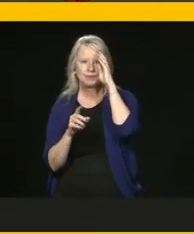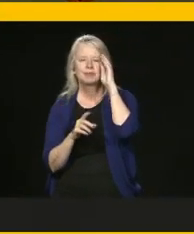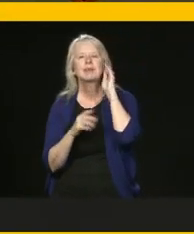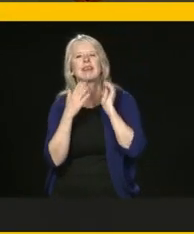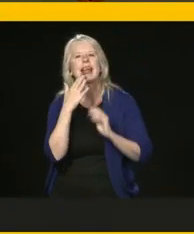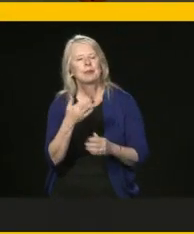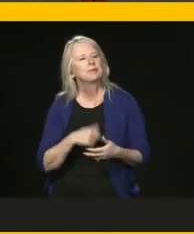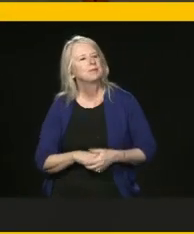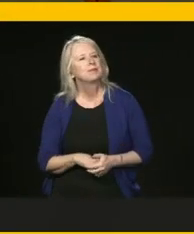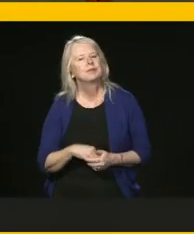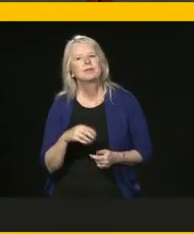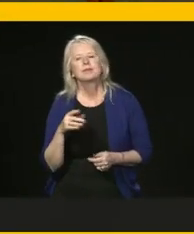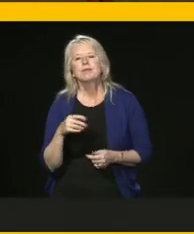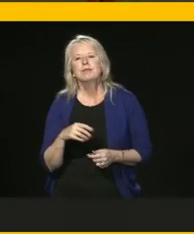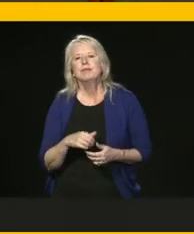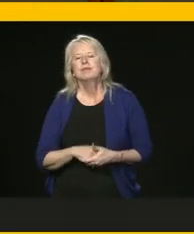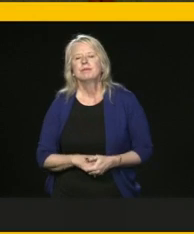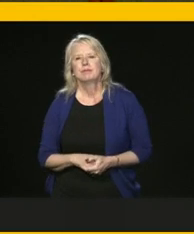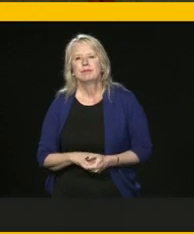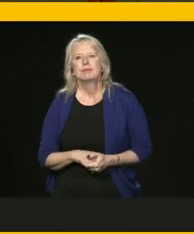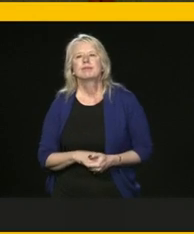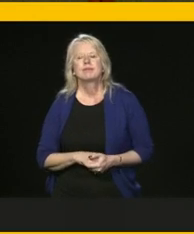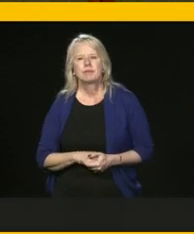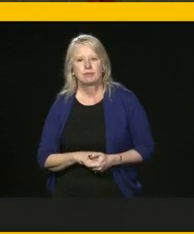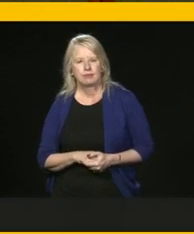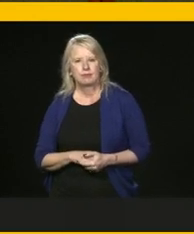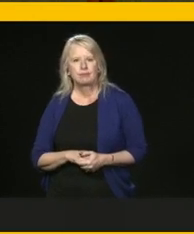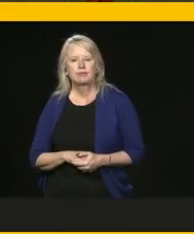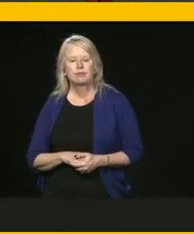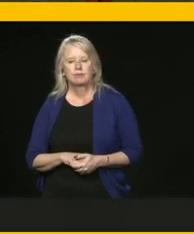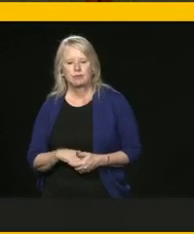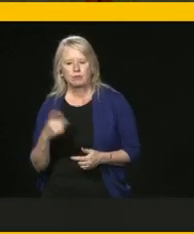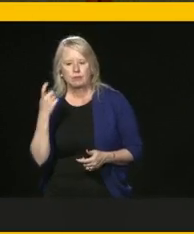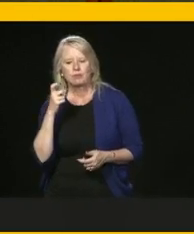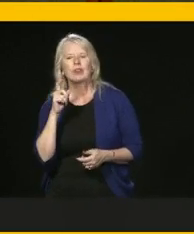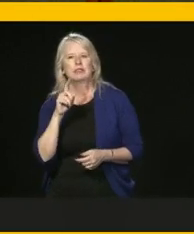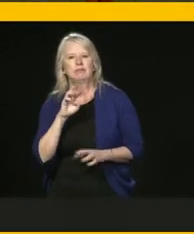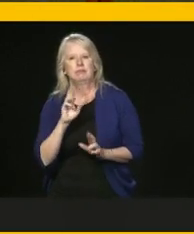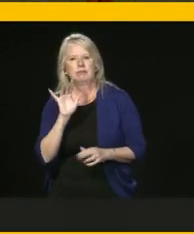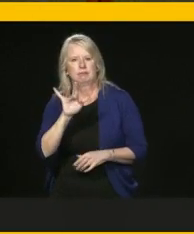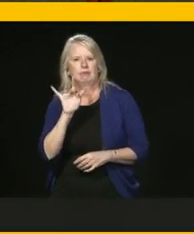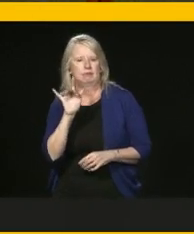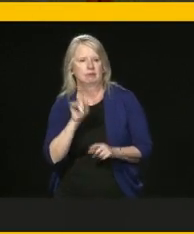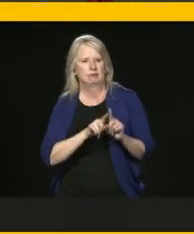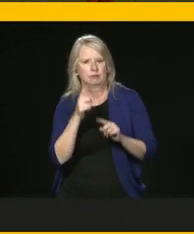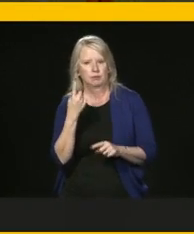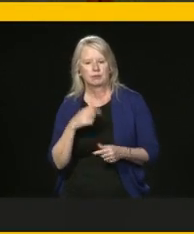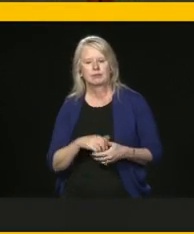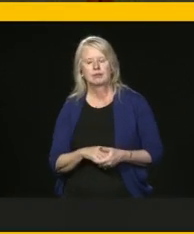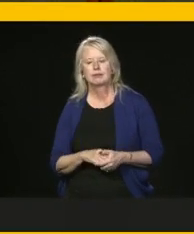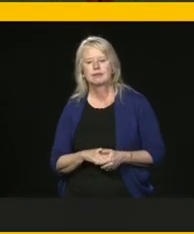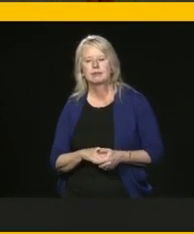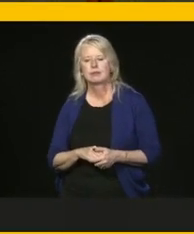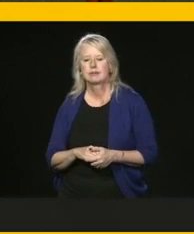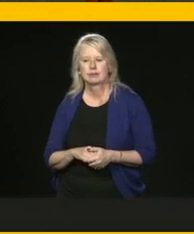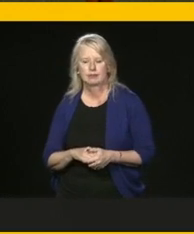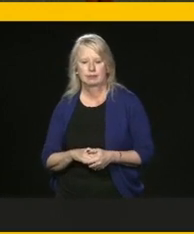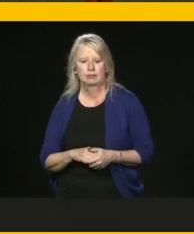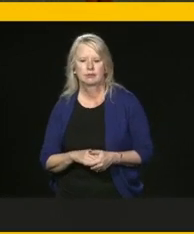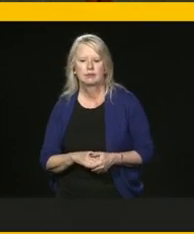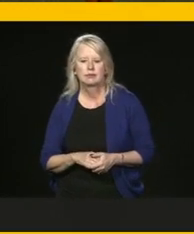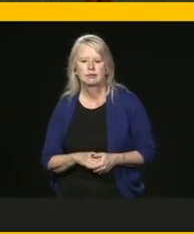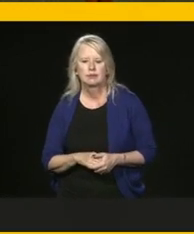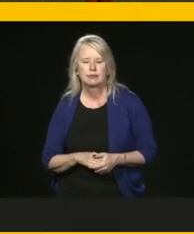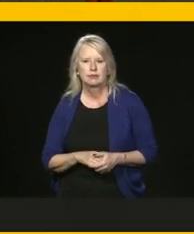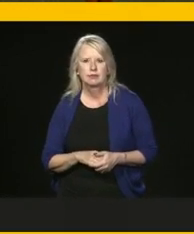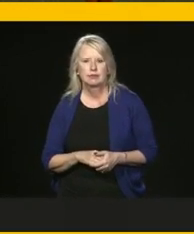star 1 on your telephone keypad. Si vous avez une question, n'hésitez pas de faire étoile 1 sur votre téléphone. First question is from